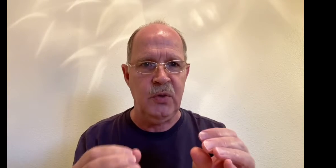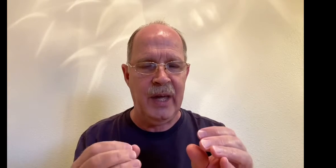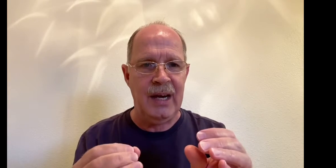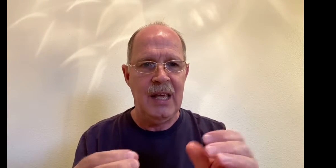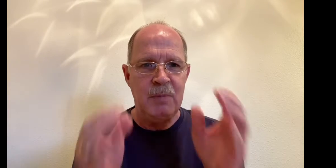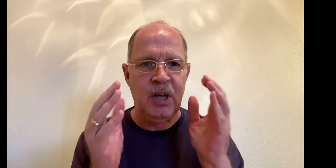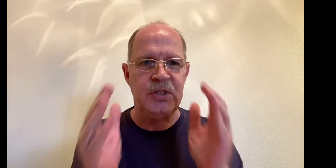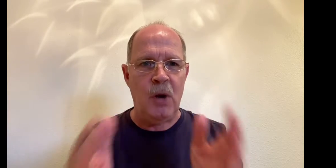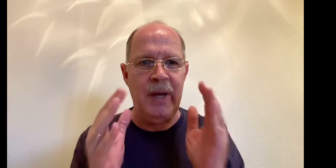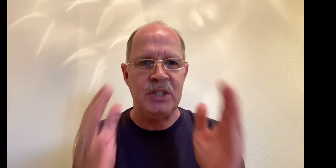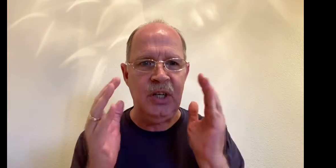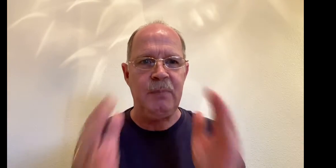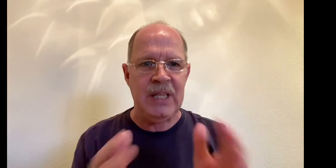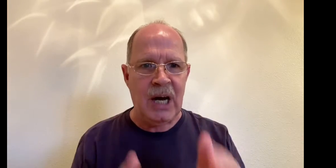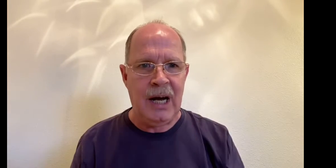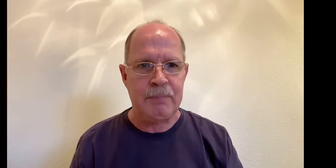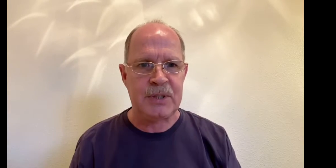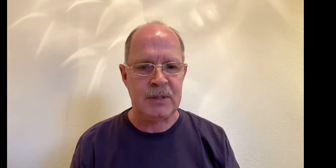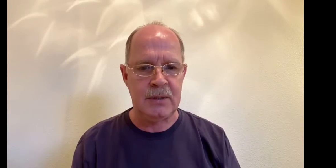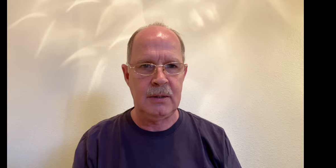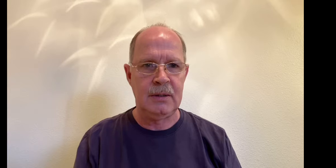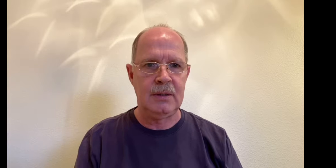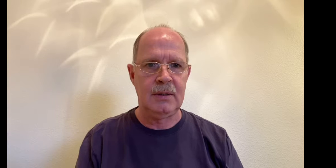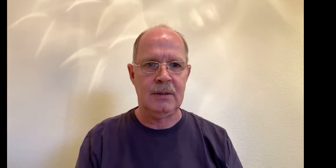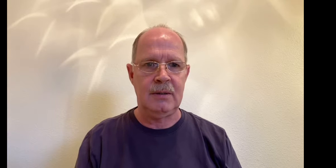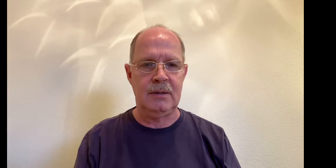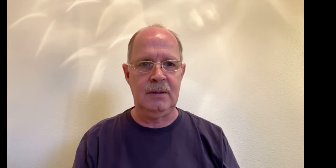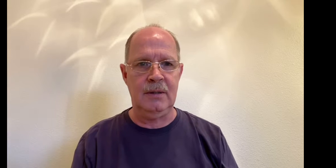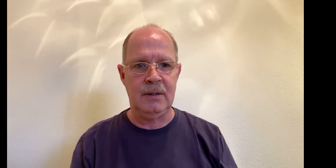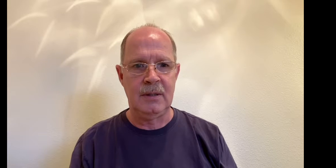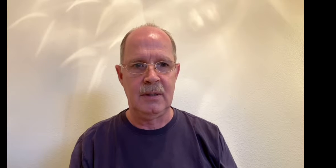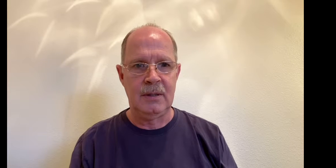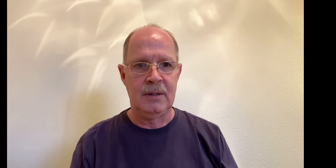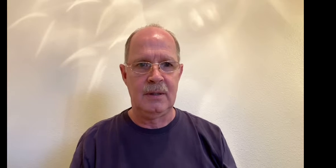can't do that because nobody's going to be cops.